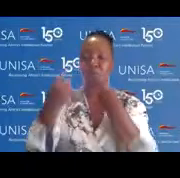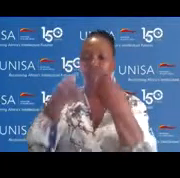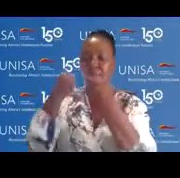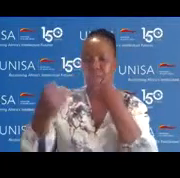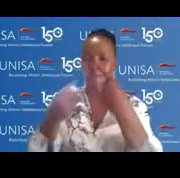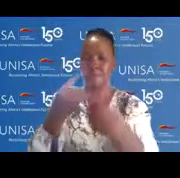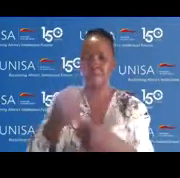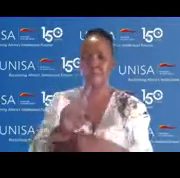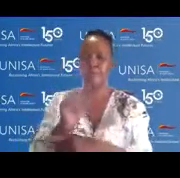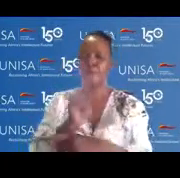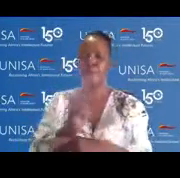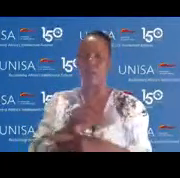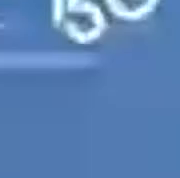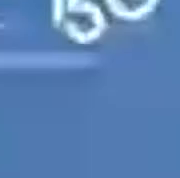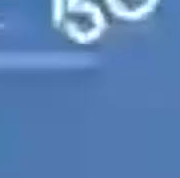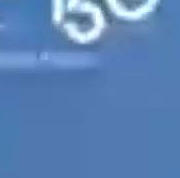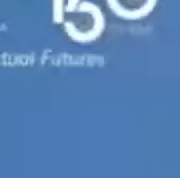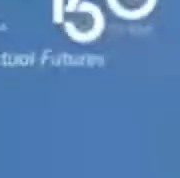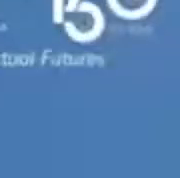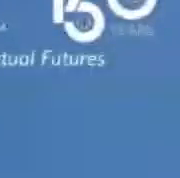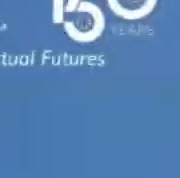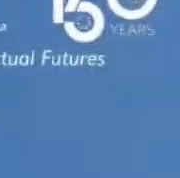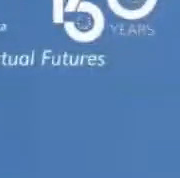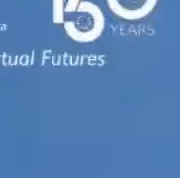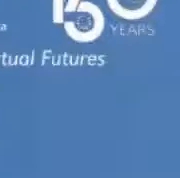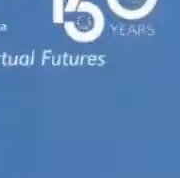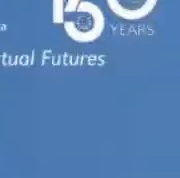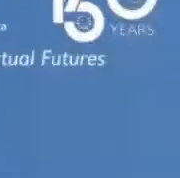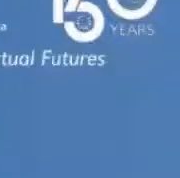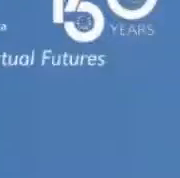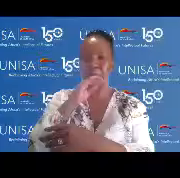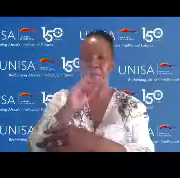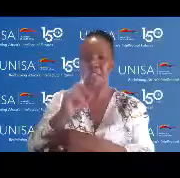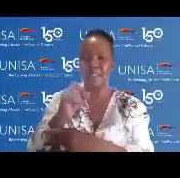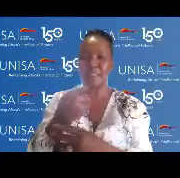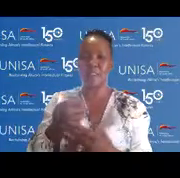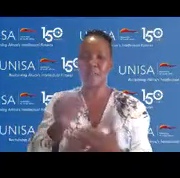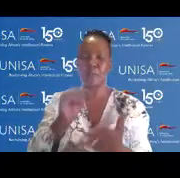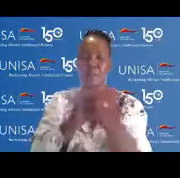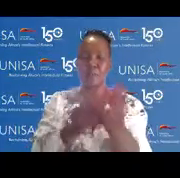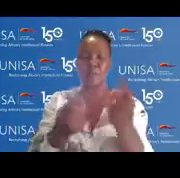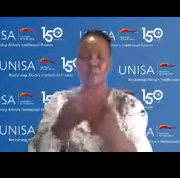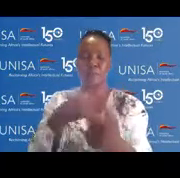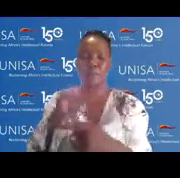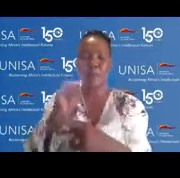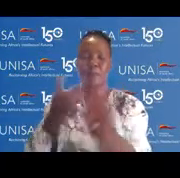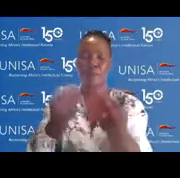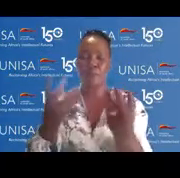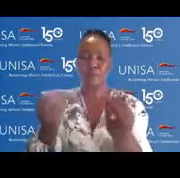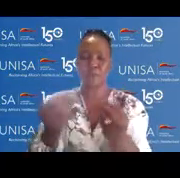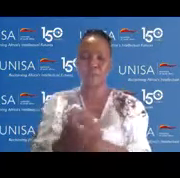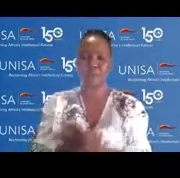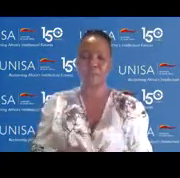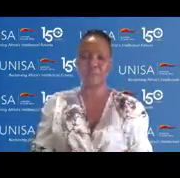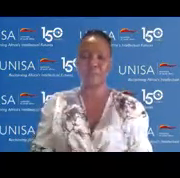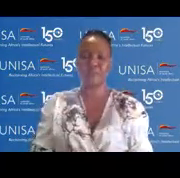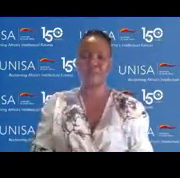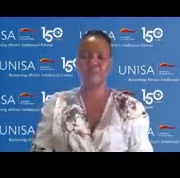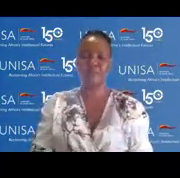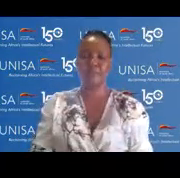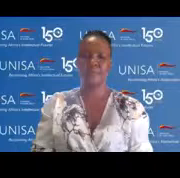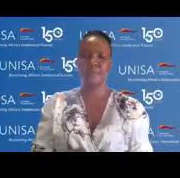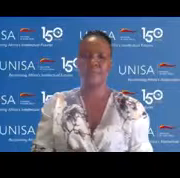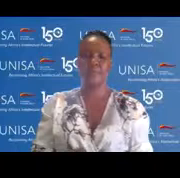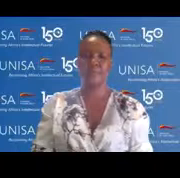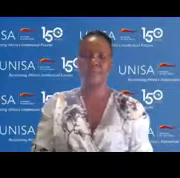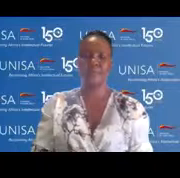are cookies. Okay, actually, that's a very detailed answer. Yes? Actually, that's Lawazi's answer.